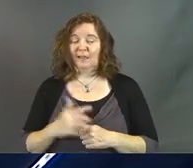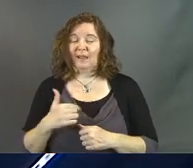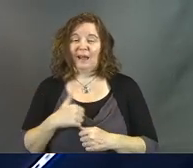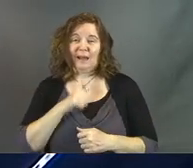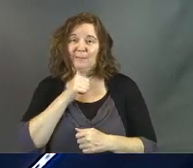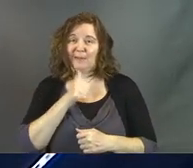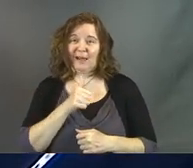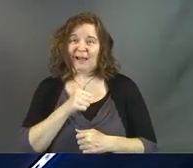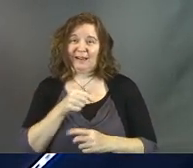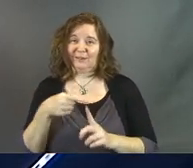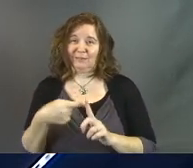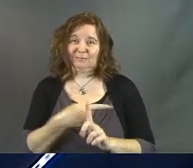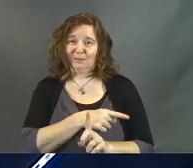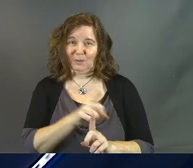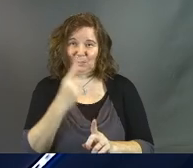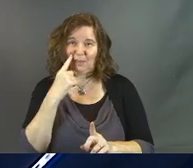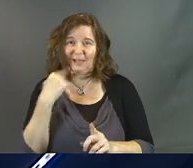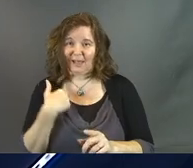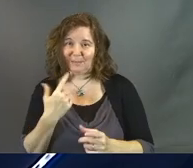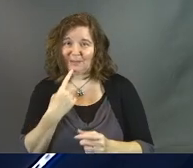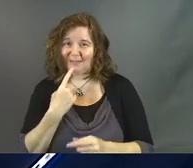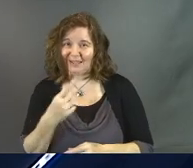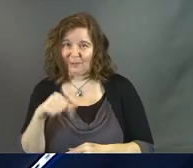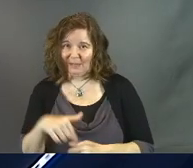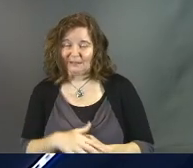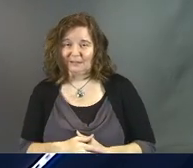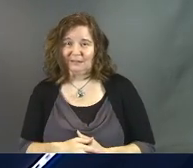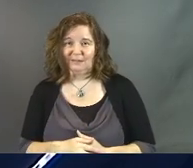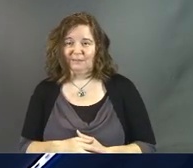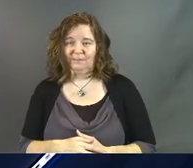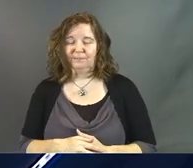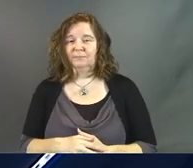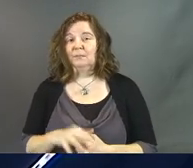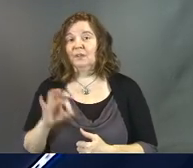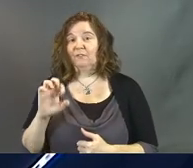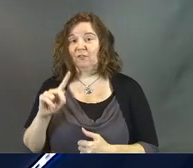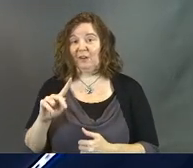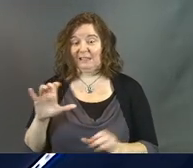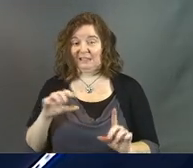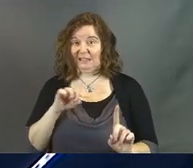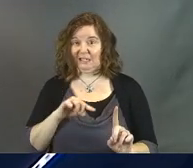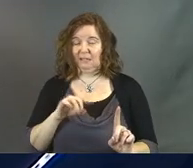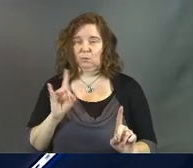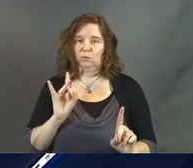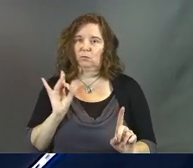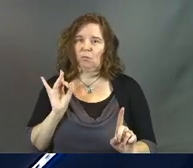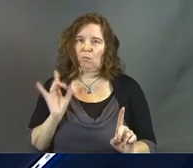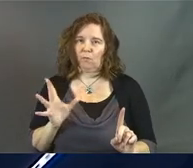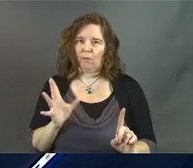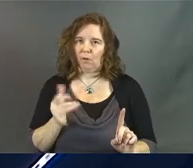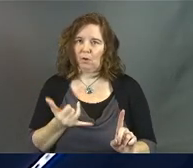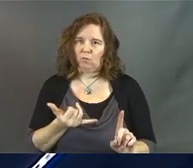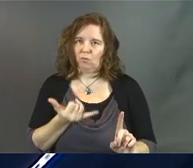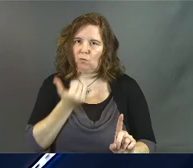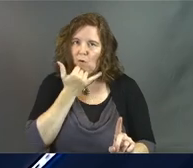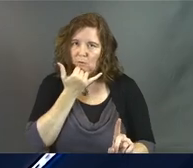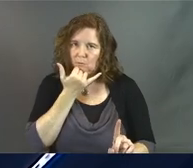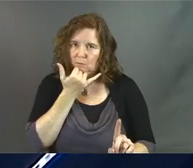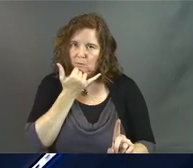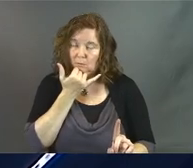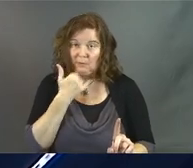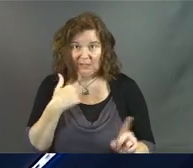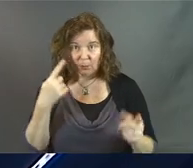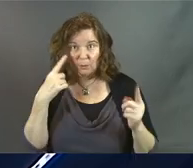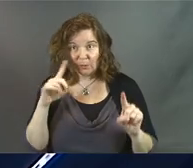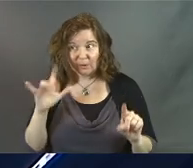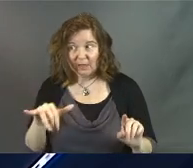I'm not going where you think I'm going right now with this. What Frank did was detestable and wrong. Can